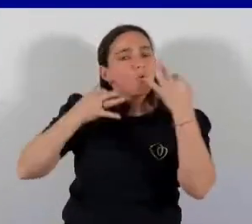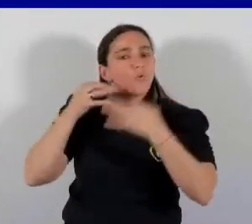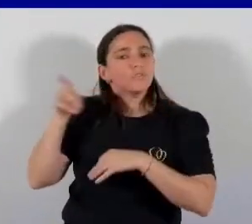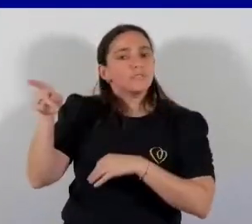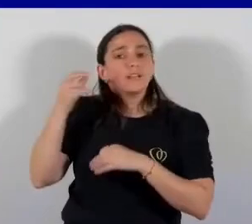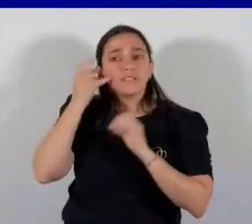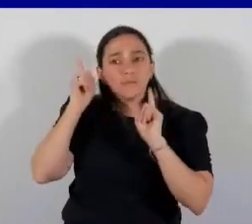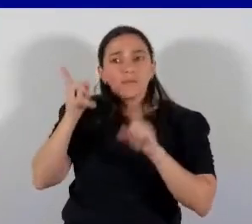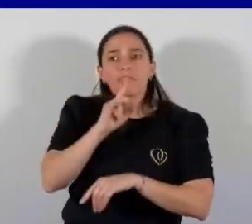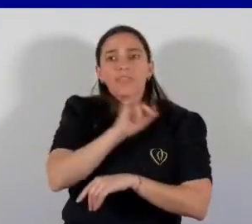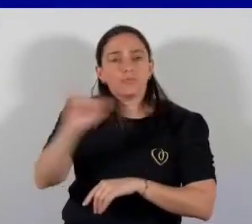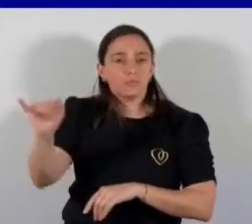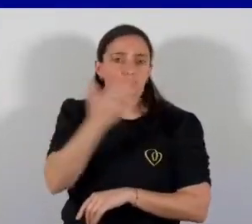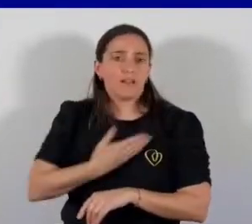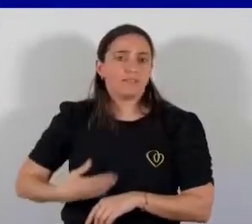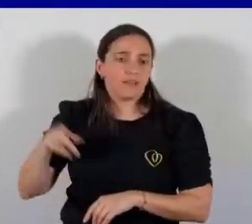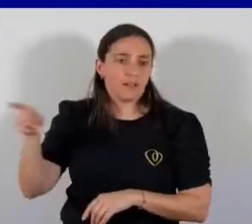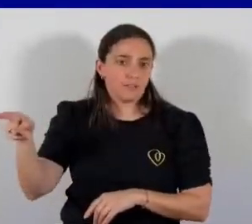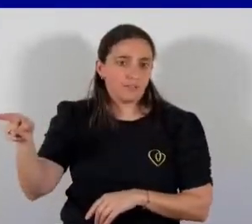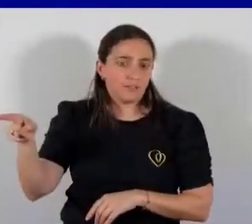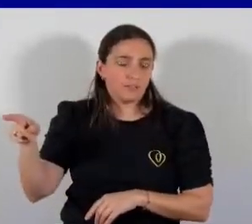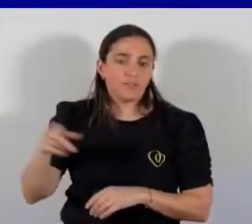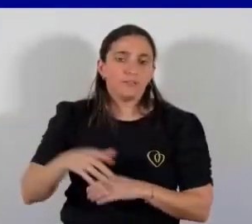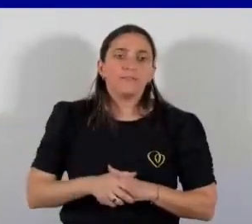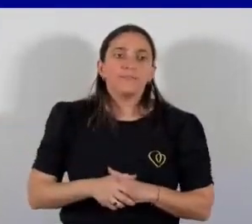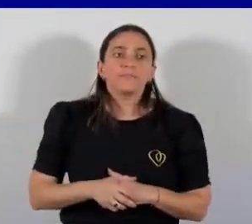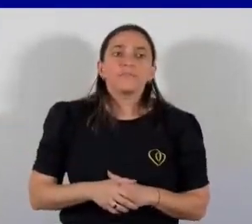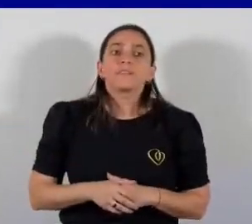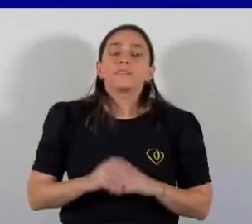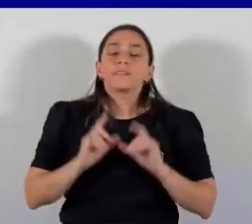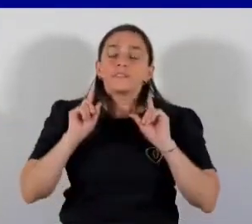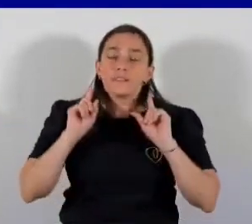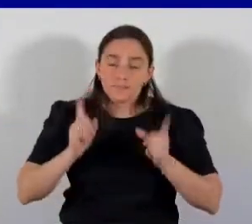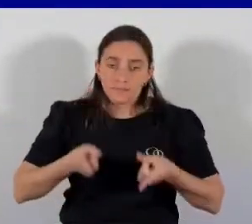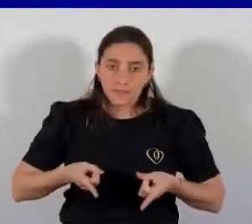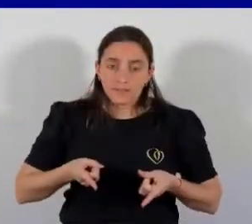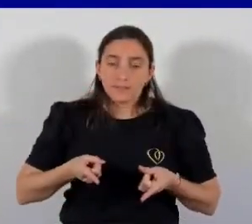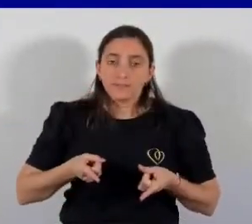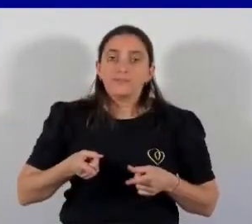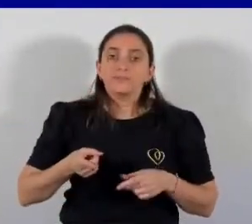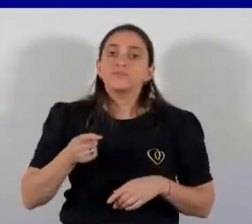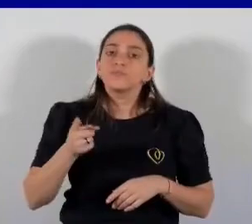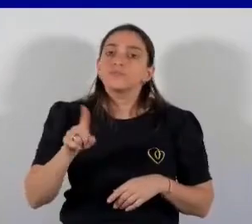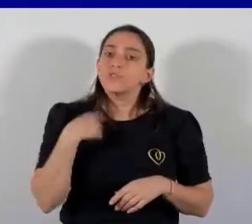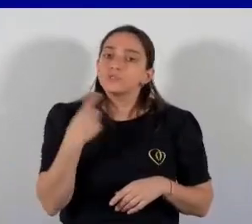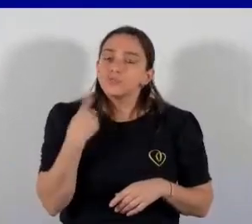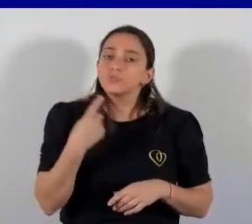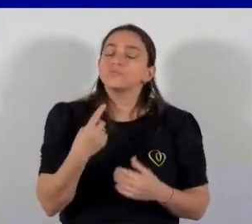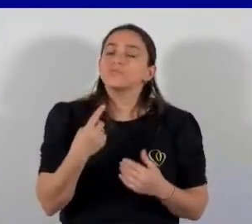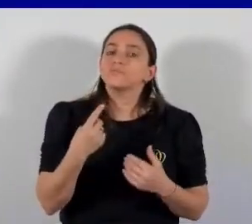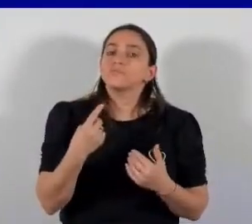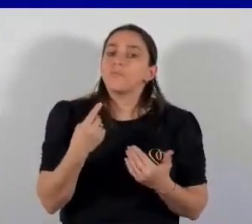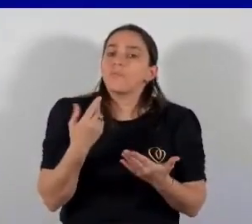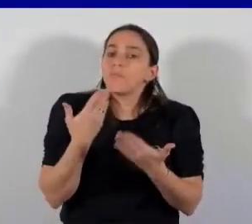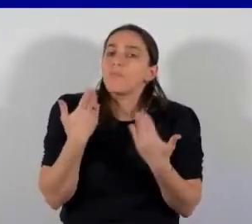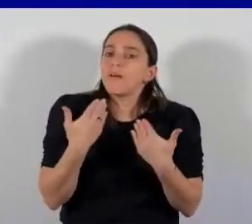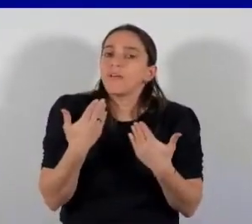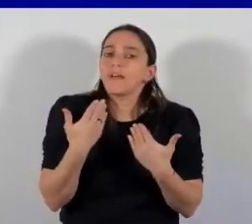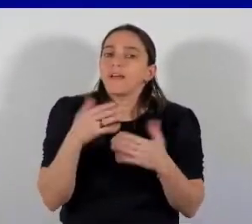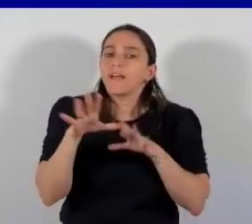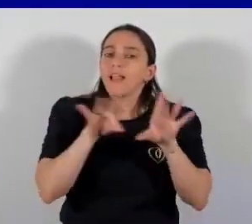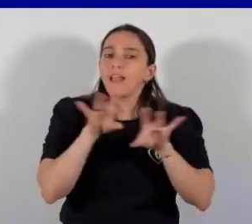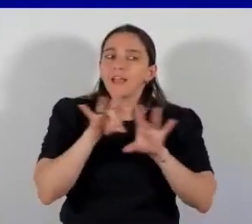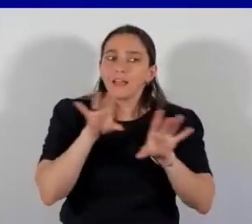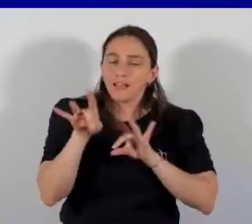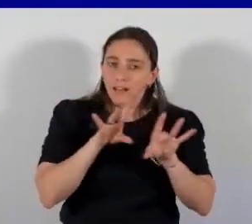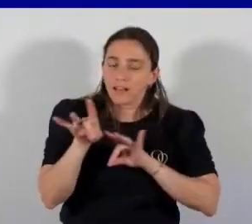and therefore you can take it to court Además, and sue the state for that. pusimos la In posibilidad addition, de elegir entre tres we put the possibility